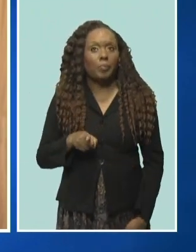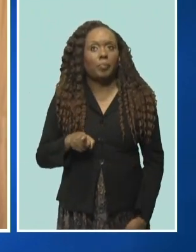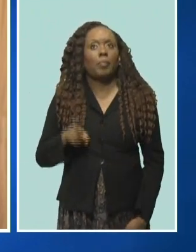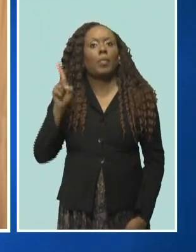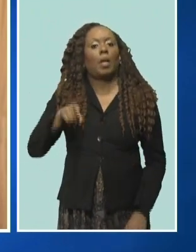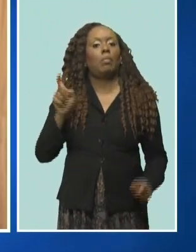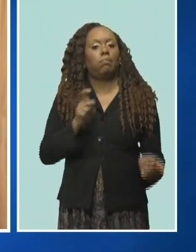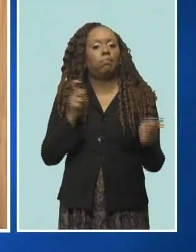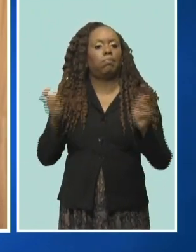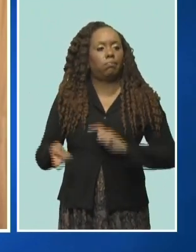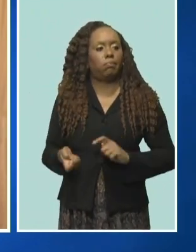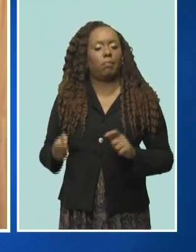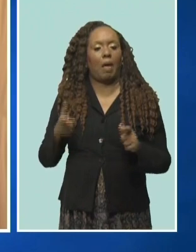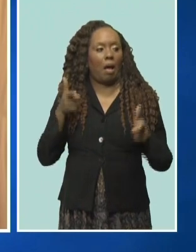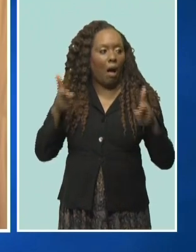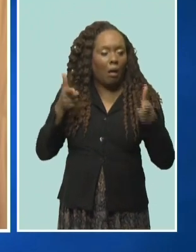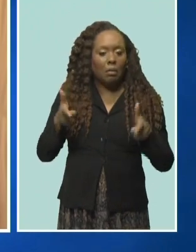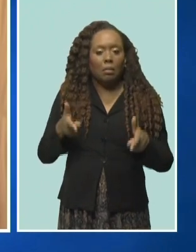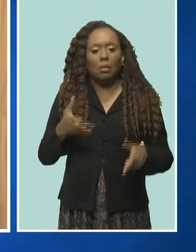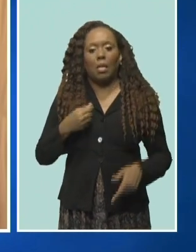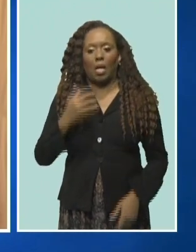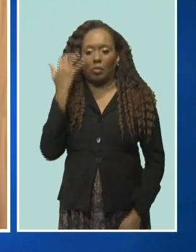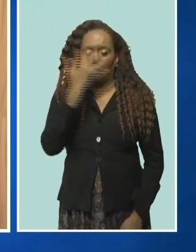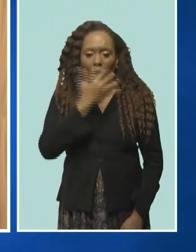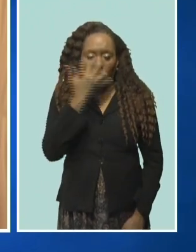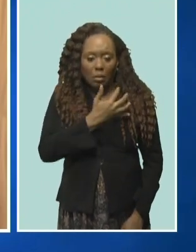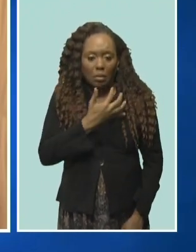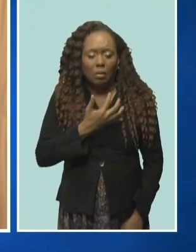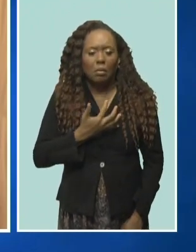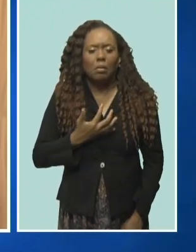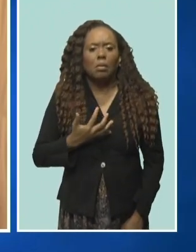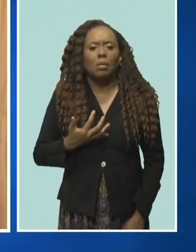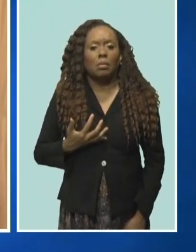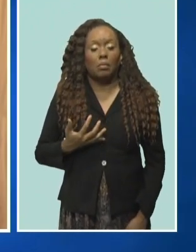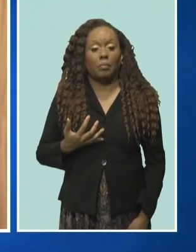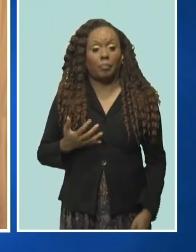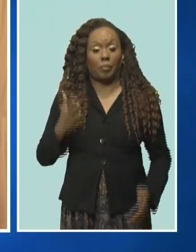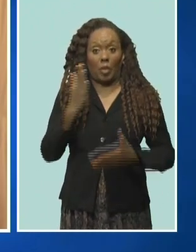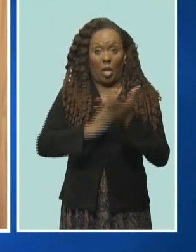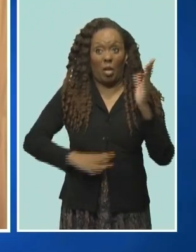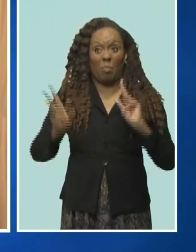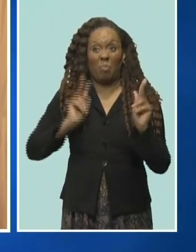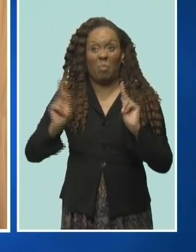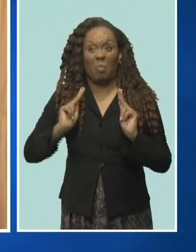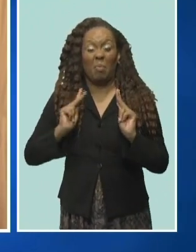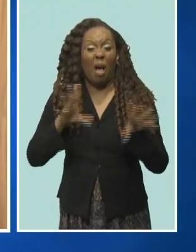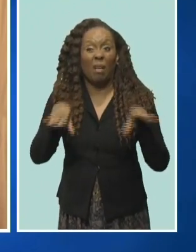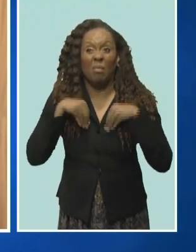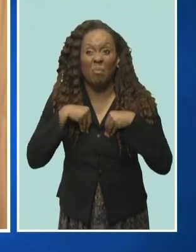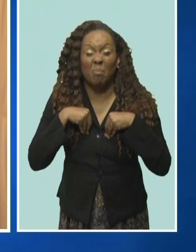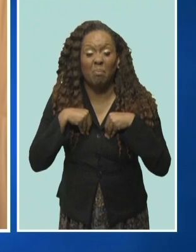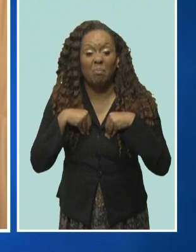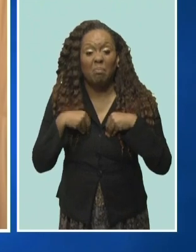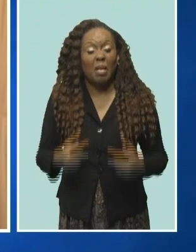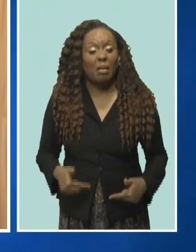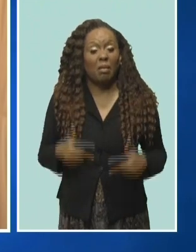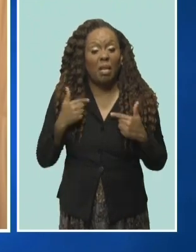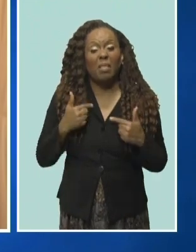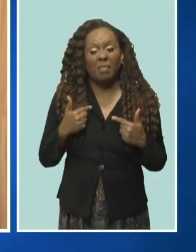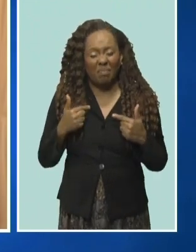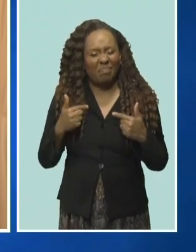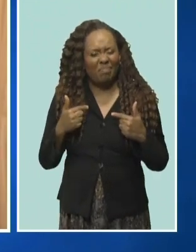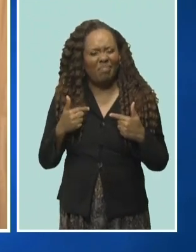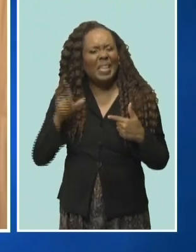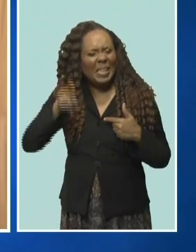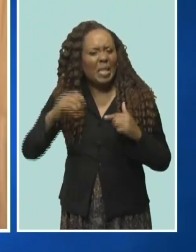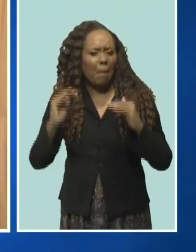this issue of guns and drug abuse. While many people can accept that life can be balanced when we do things in moderation,